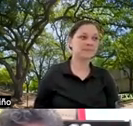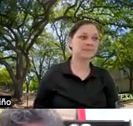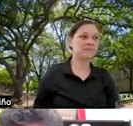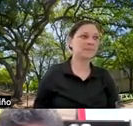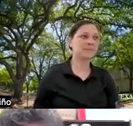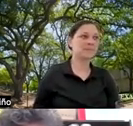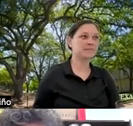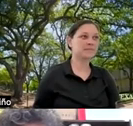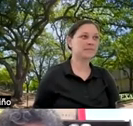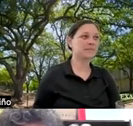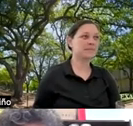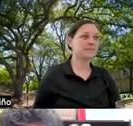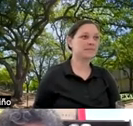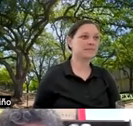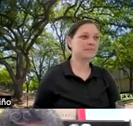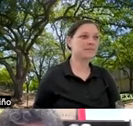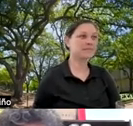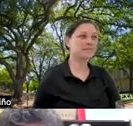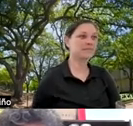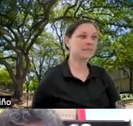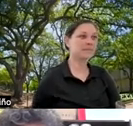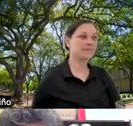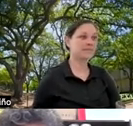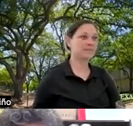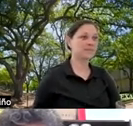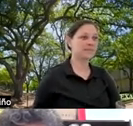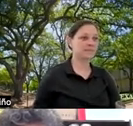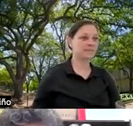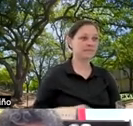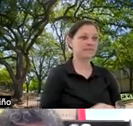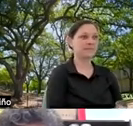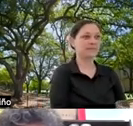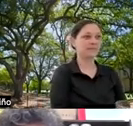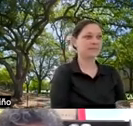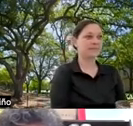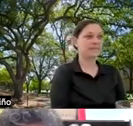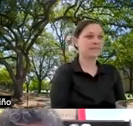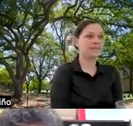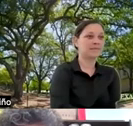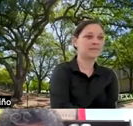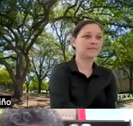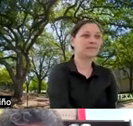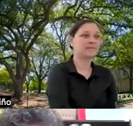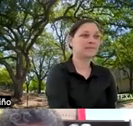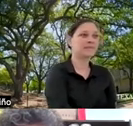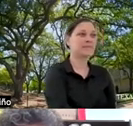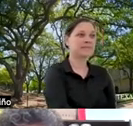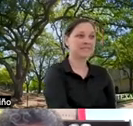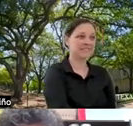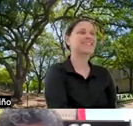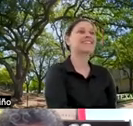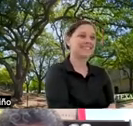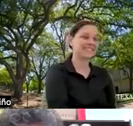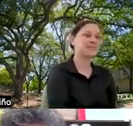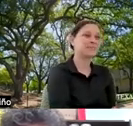everyone, for your time and energy towards this work. And I hope you have a good rest of your day. All right, Kate and Nicole, thank you